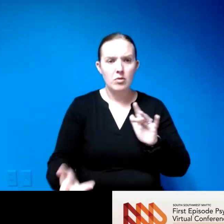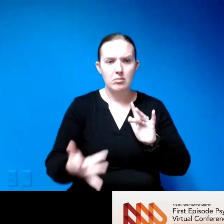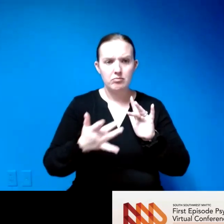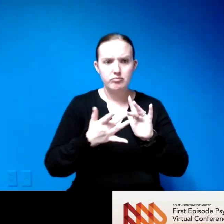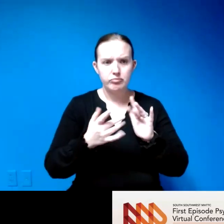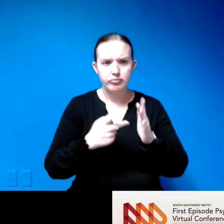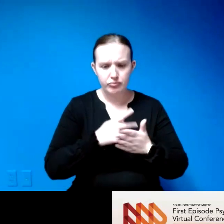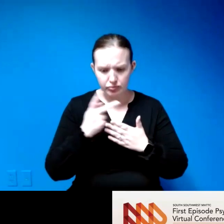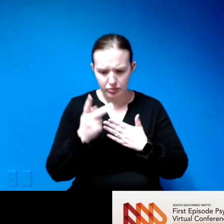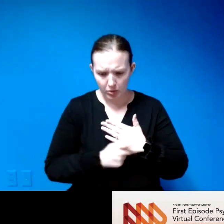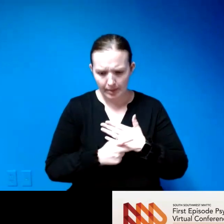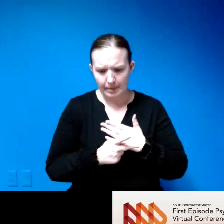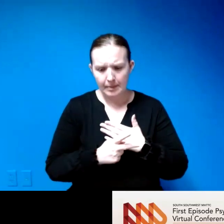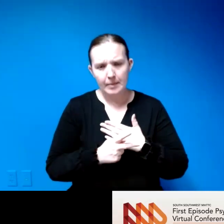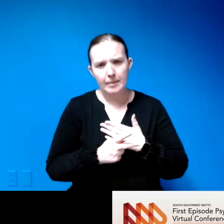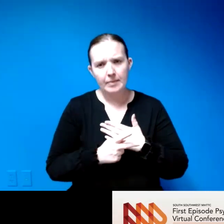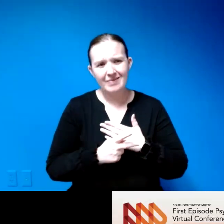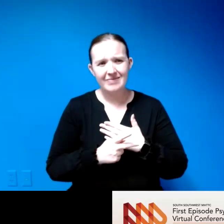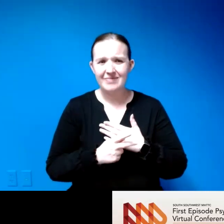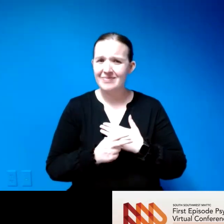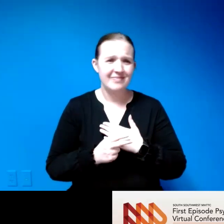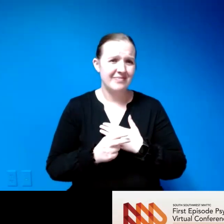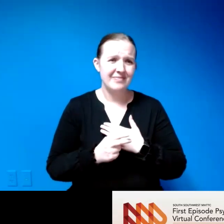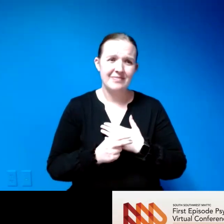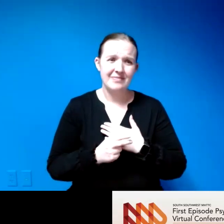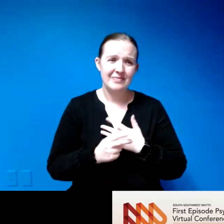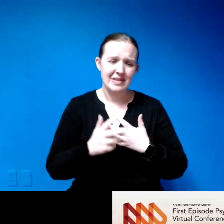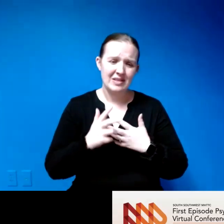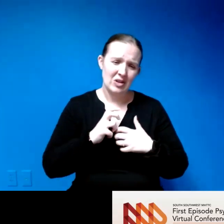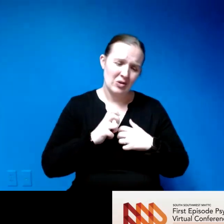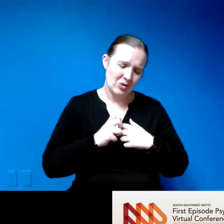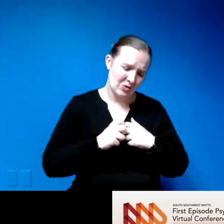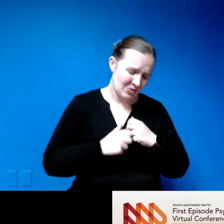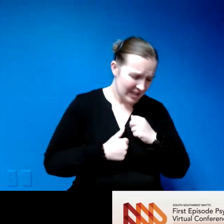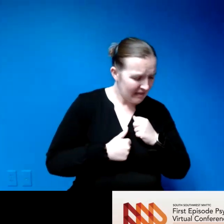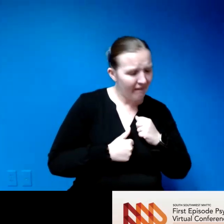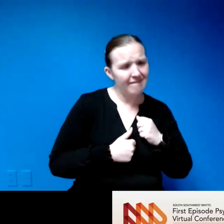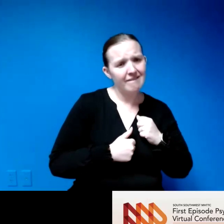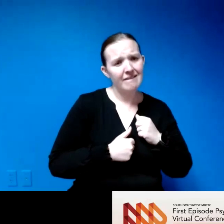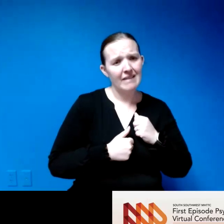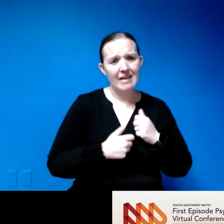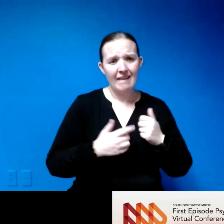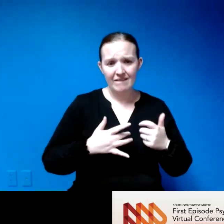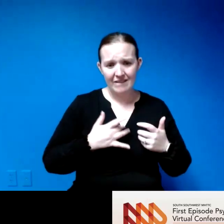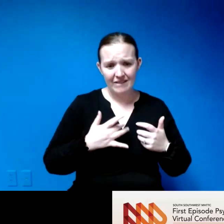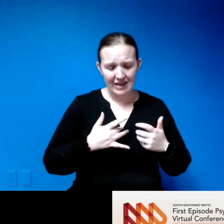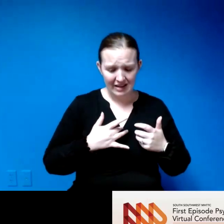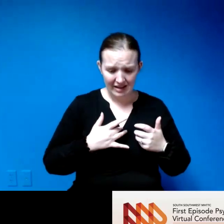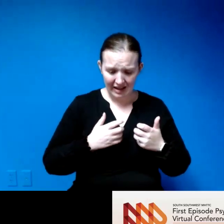program, is that grief. And with that grief of losing what it used to be,